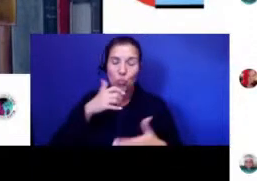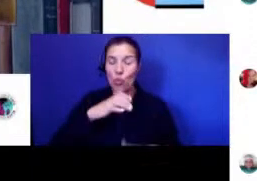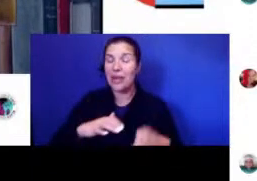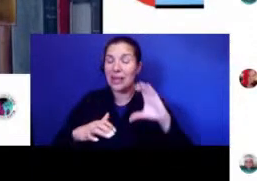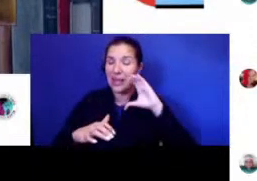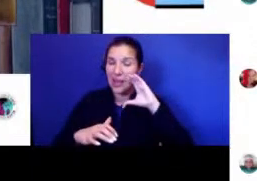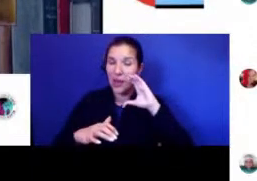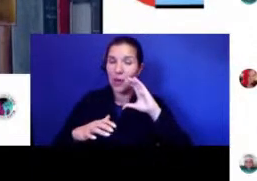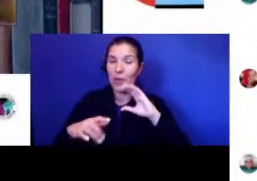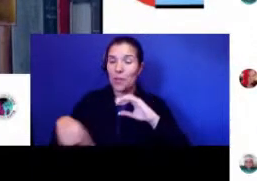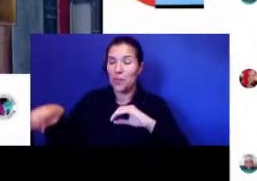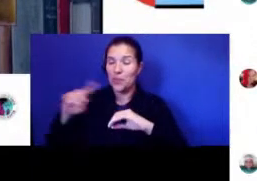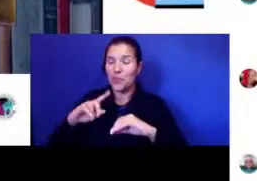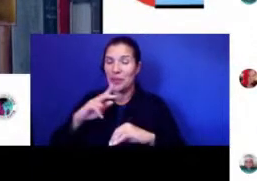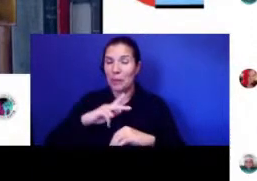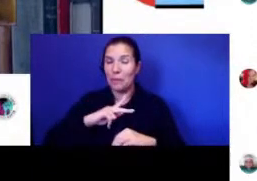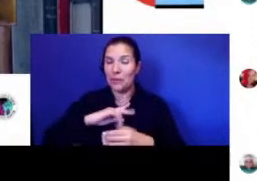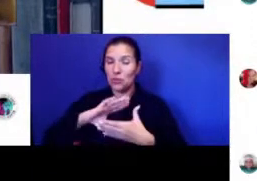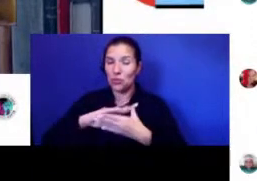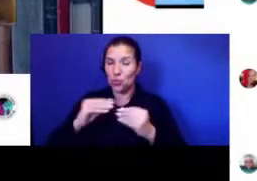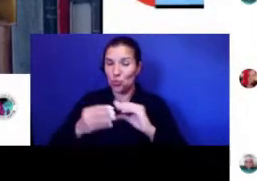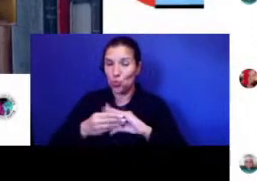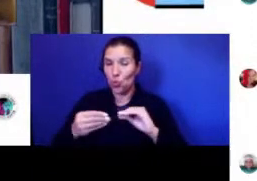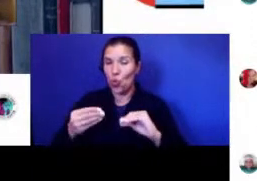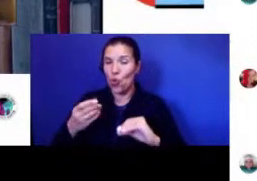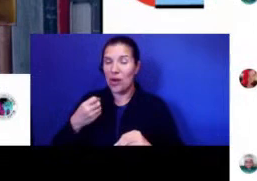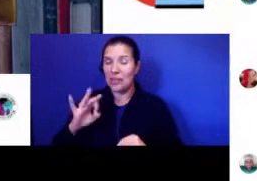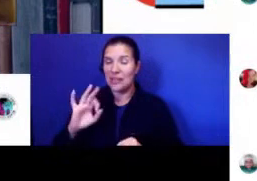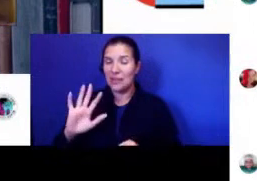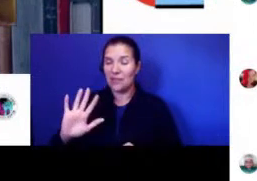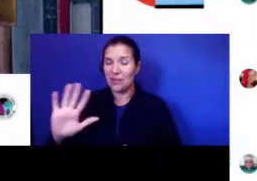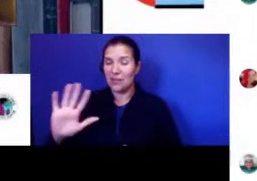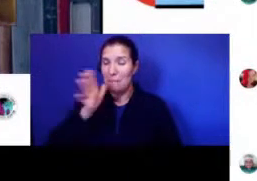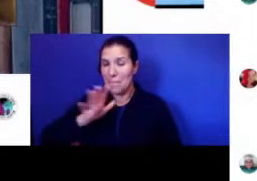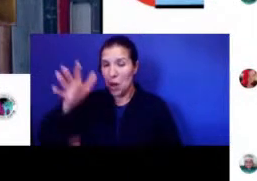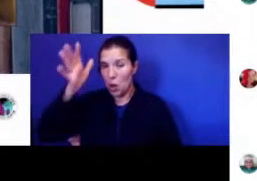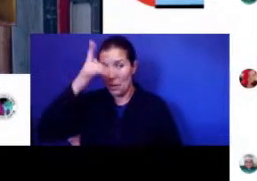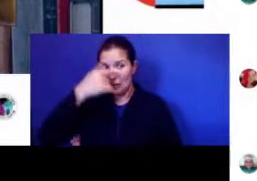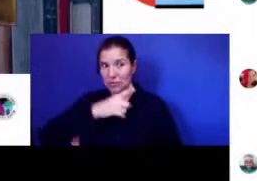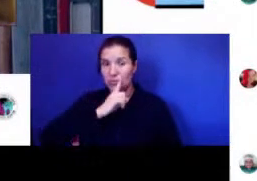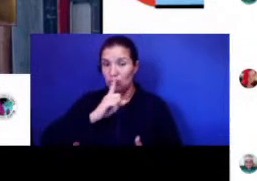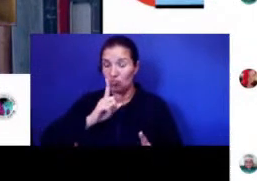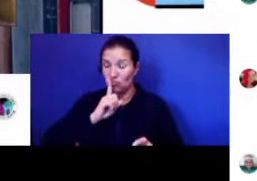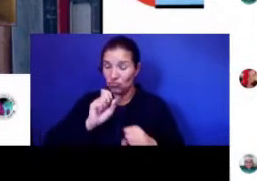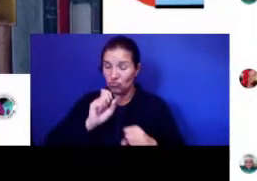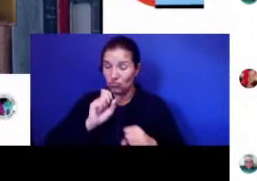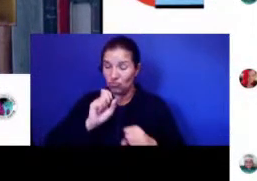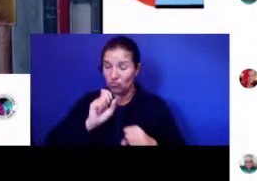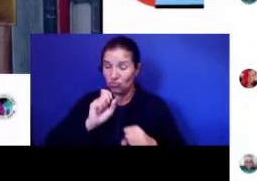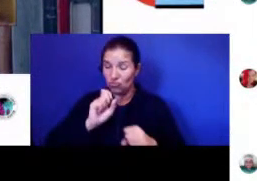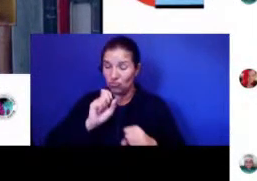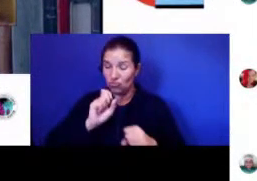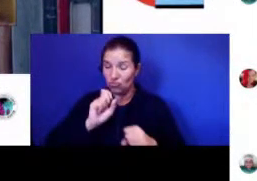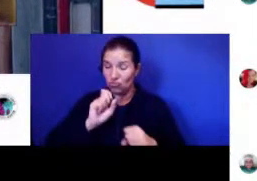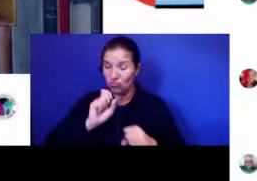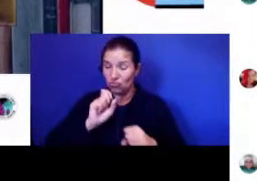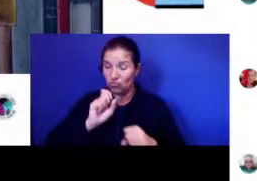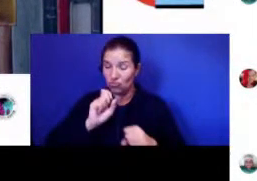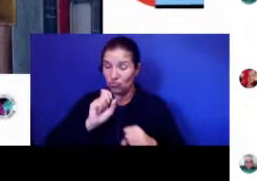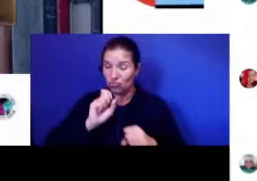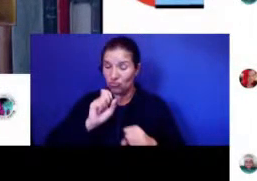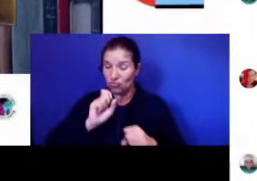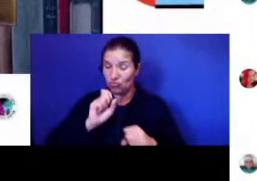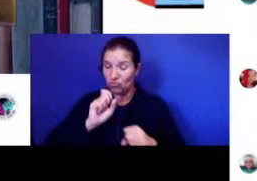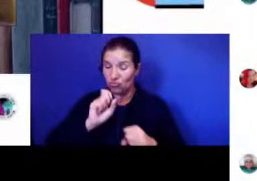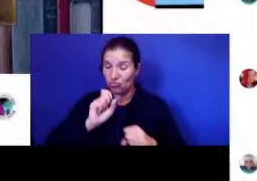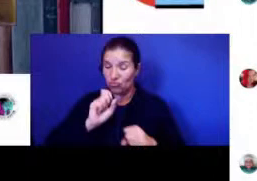personal stories from individual parents, because the human cost of these attacks is too often invisible. And